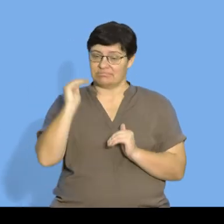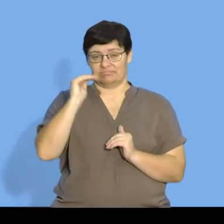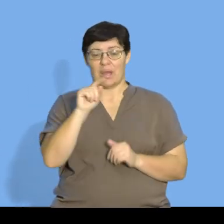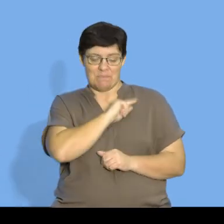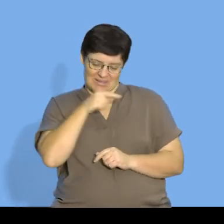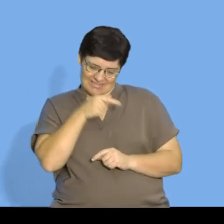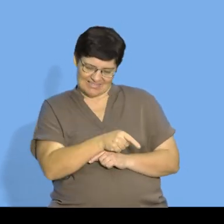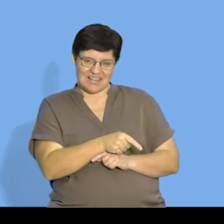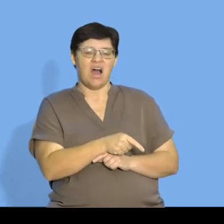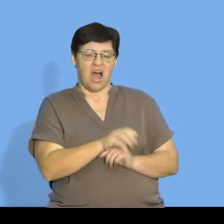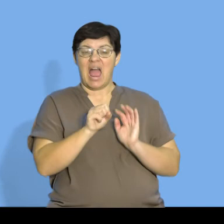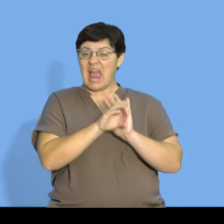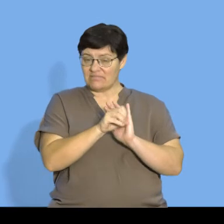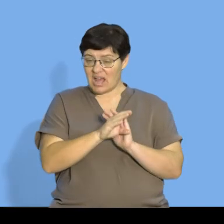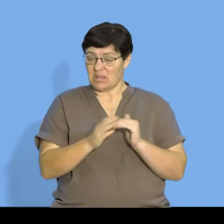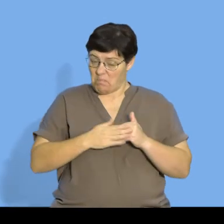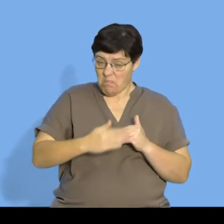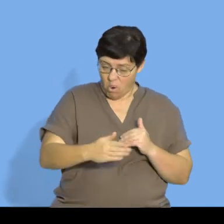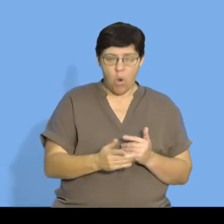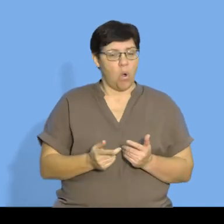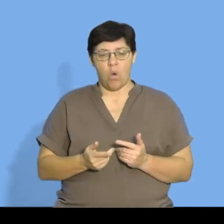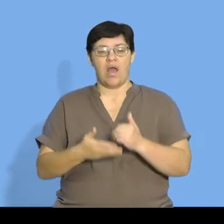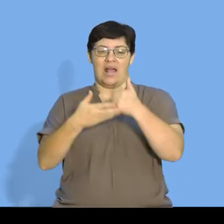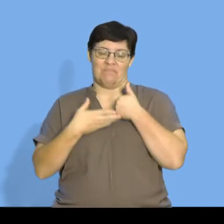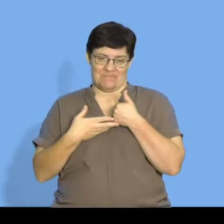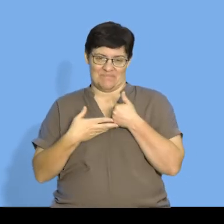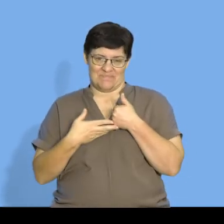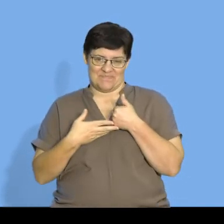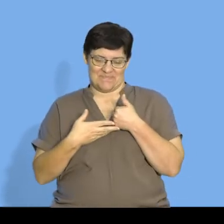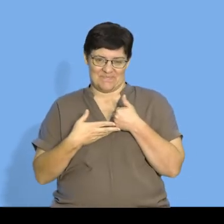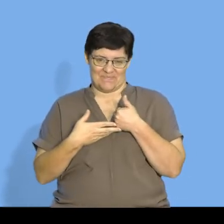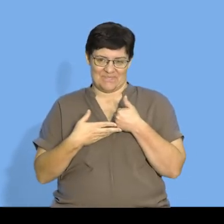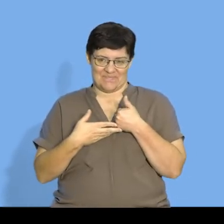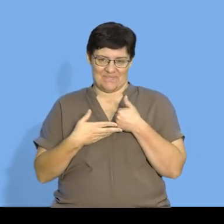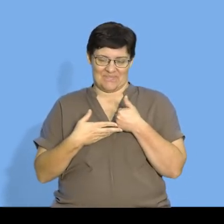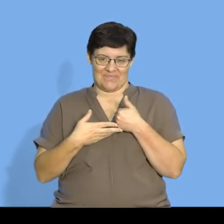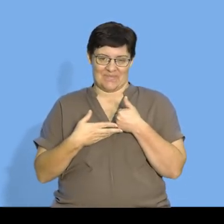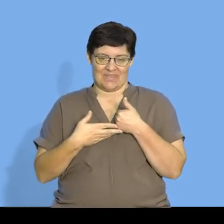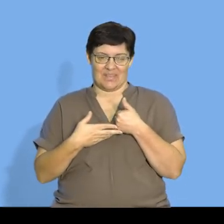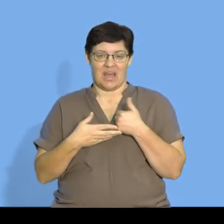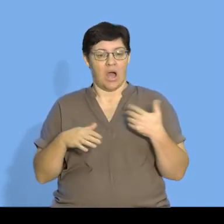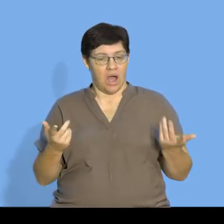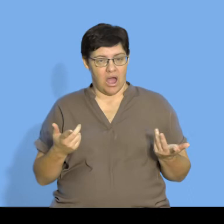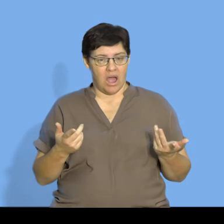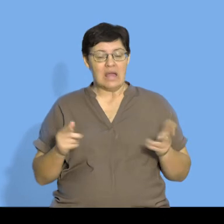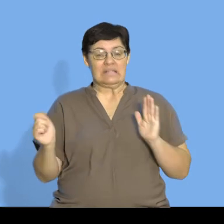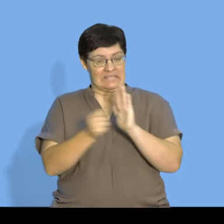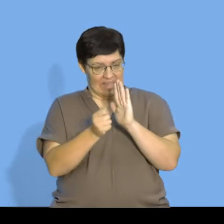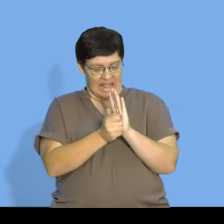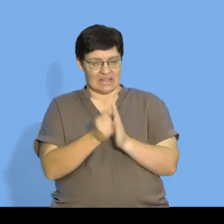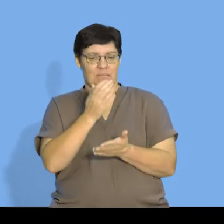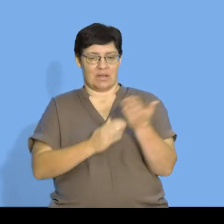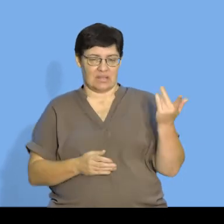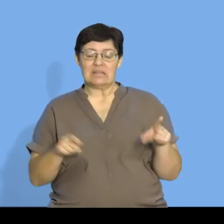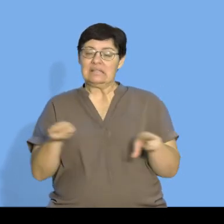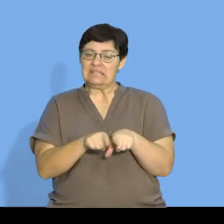14%. Therefore, the increased advertising did not increase your, it had an impact on part